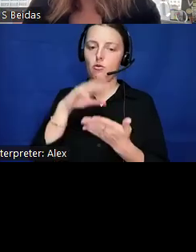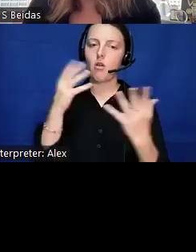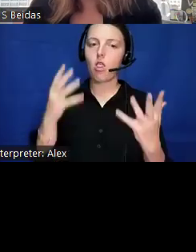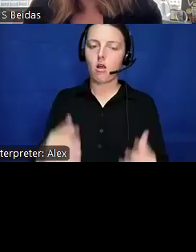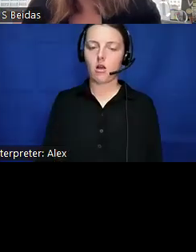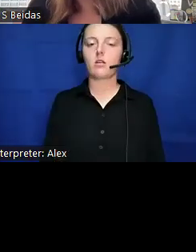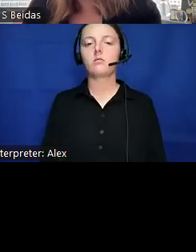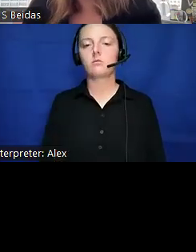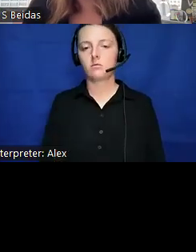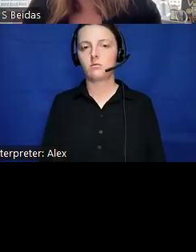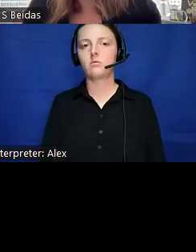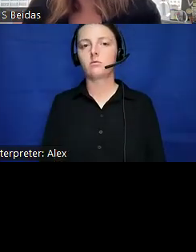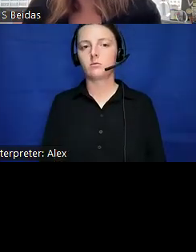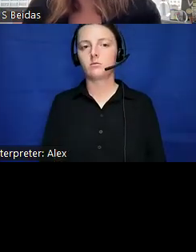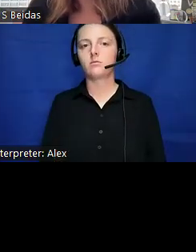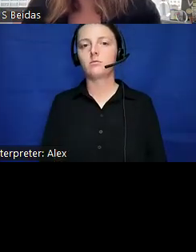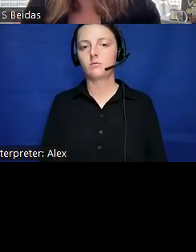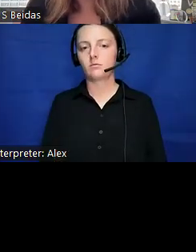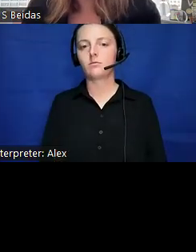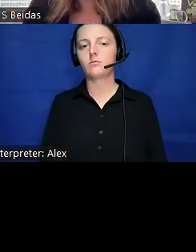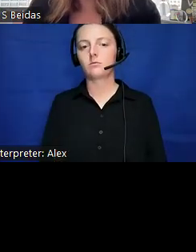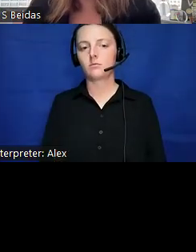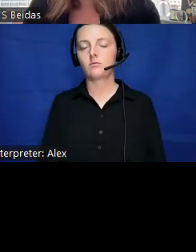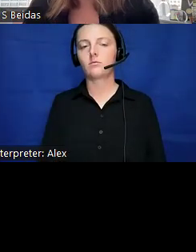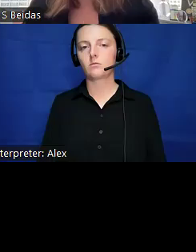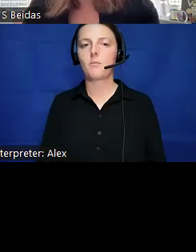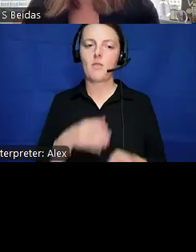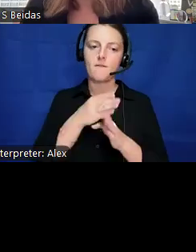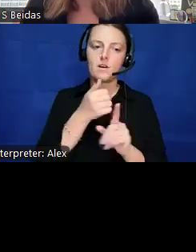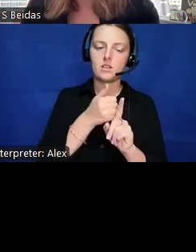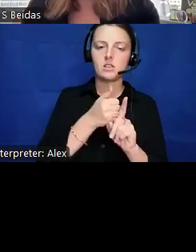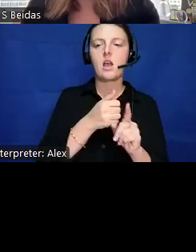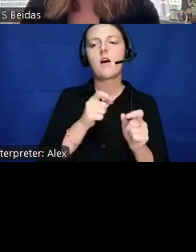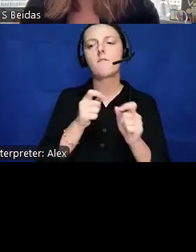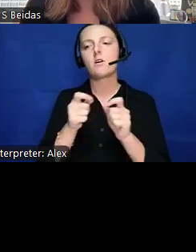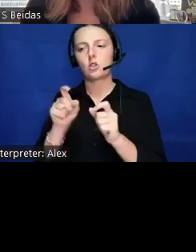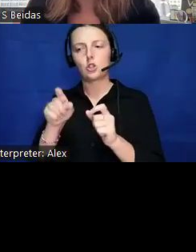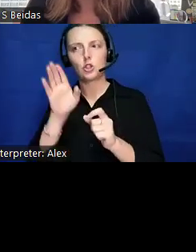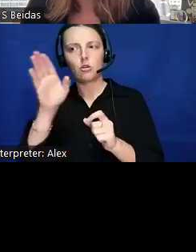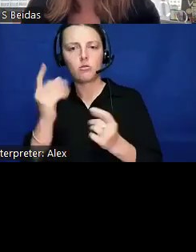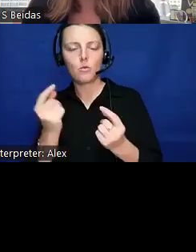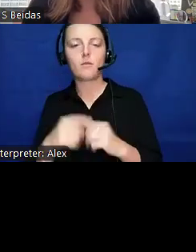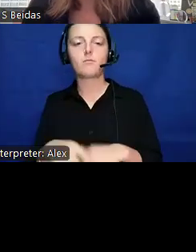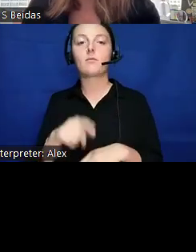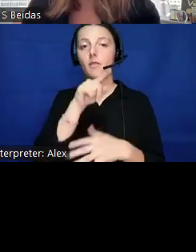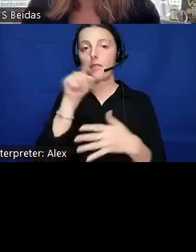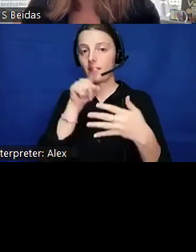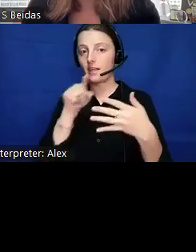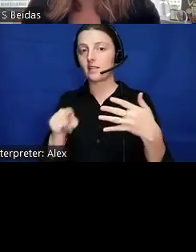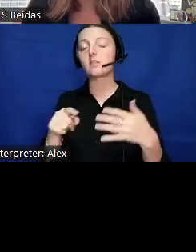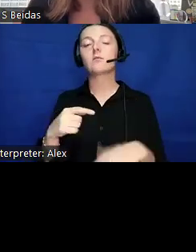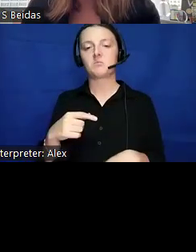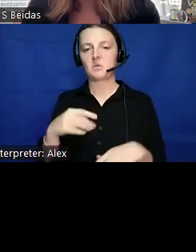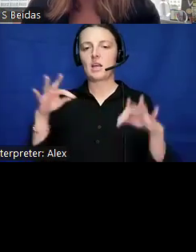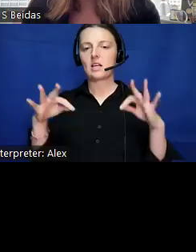where it should go. These are some of my recent papers that kind of elucidate how I and other colleagues are kind of